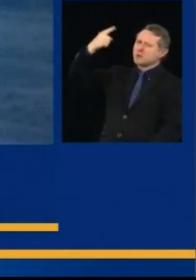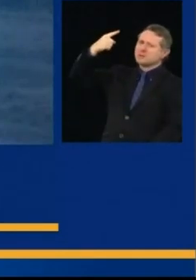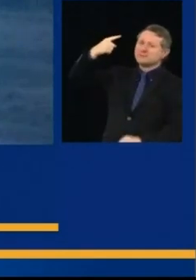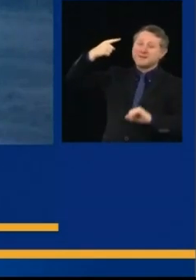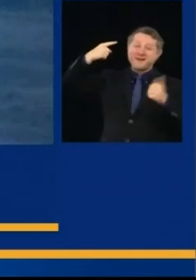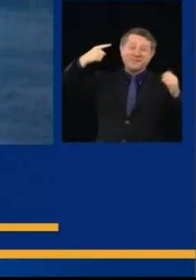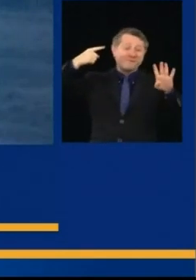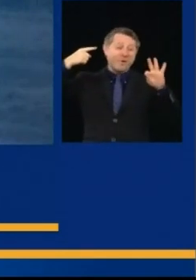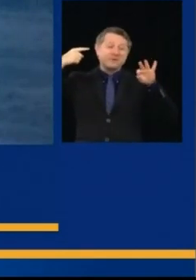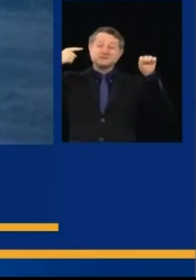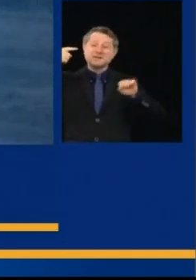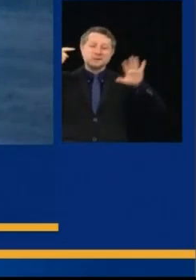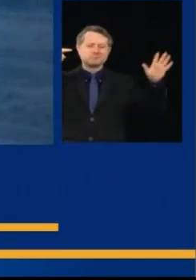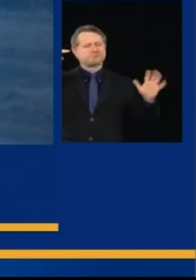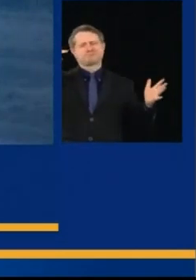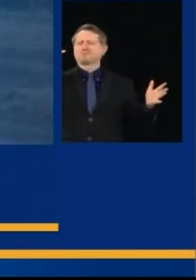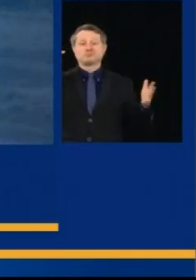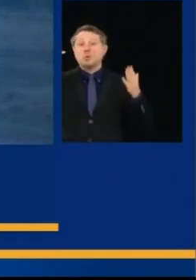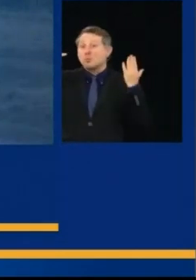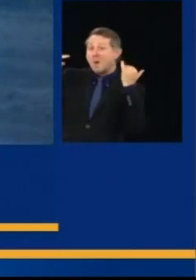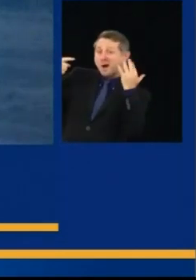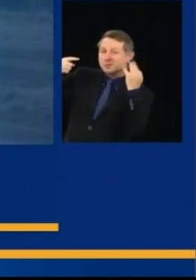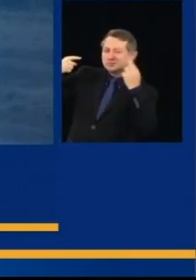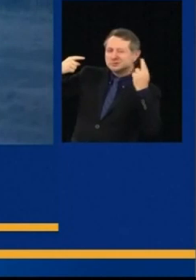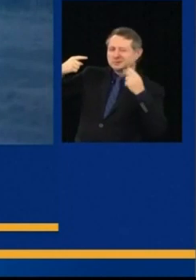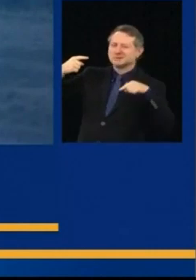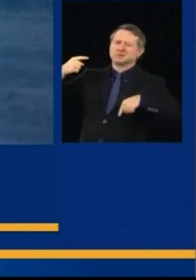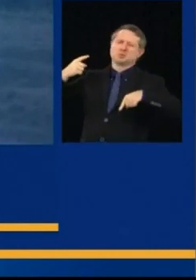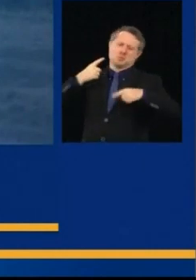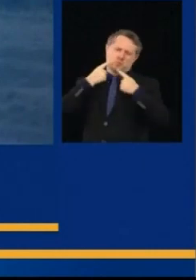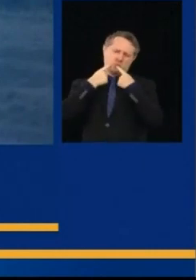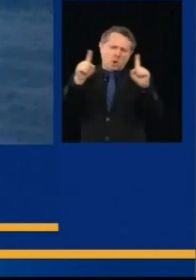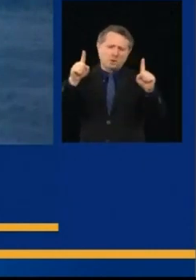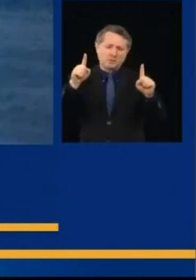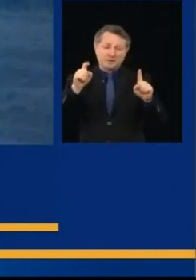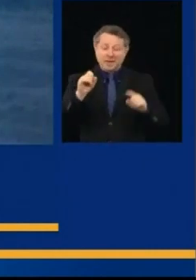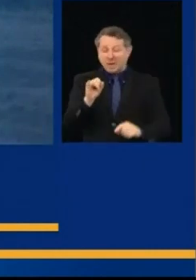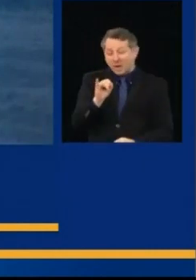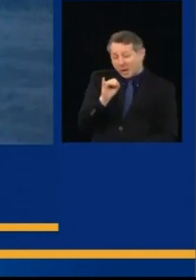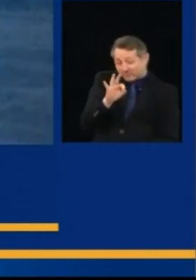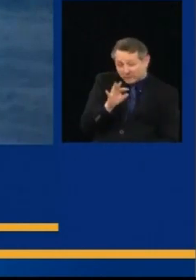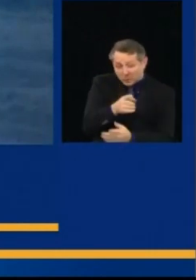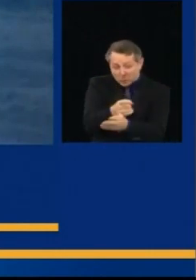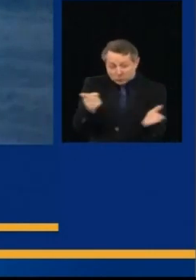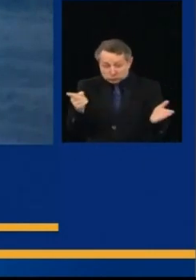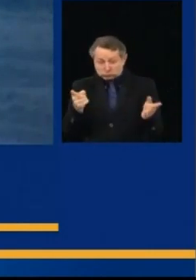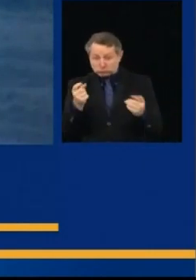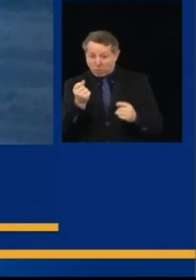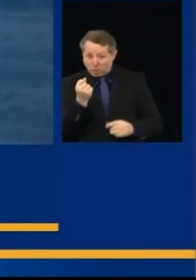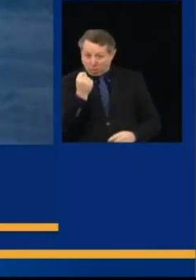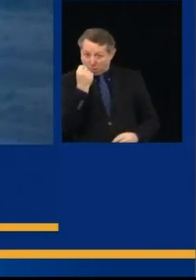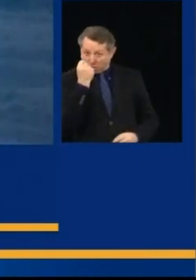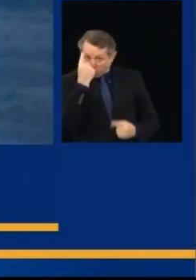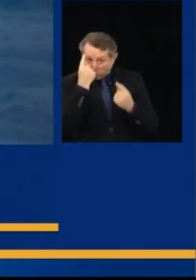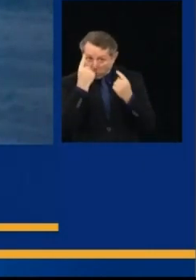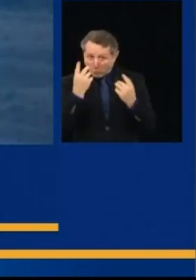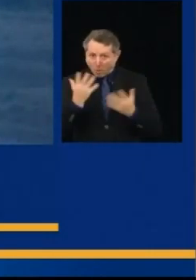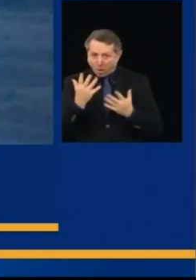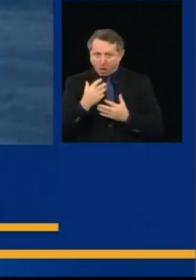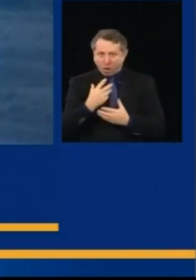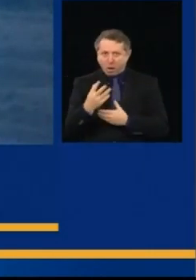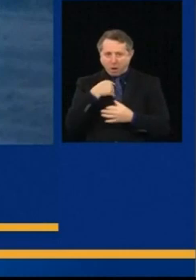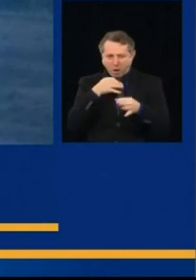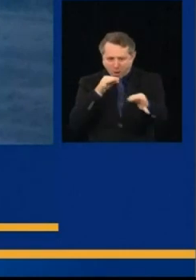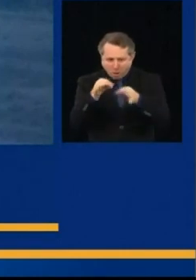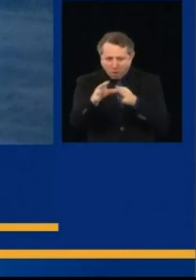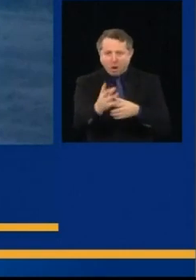works if people understand it and if people are part of it, right? This is not a government exercise that we're